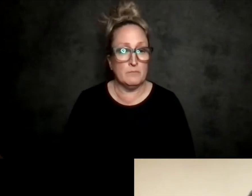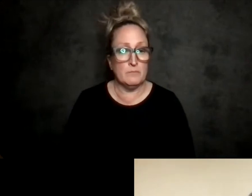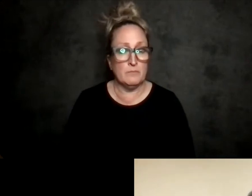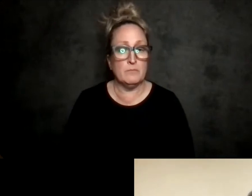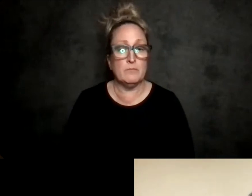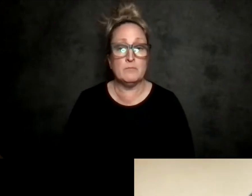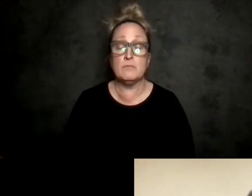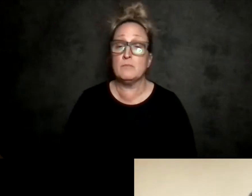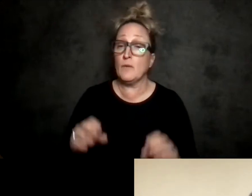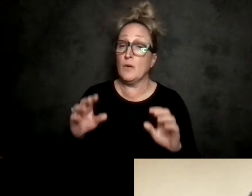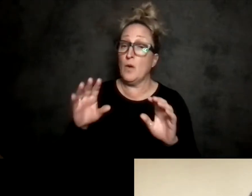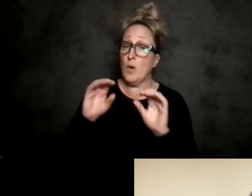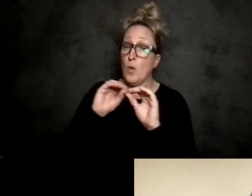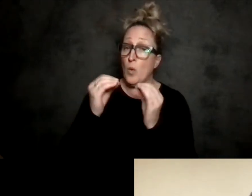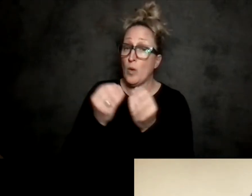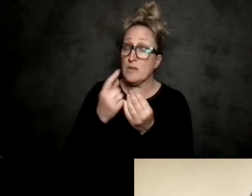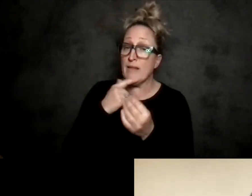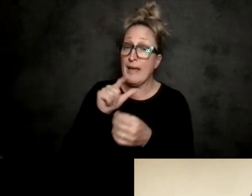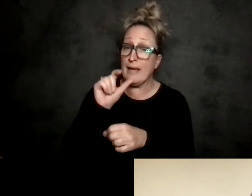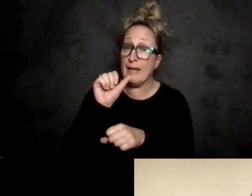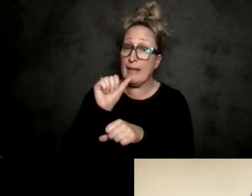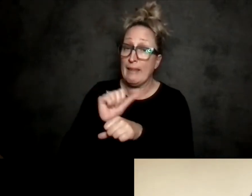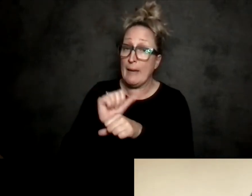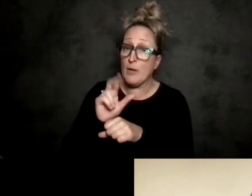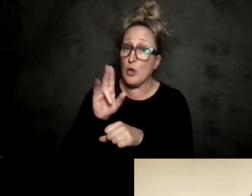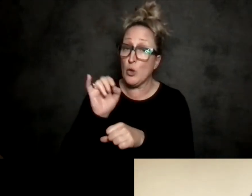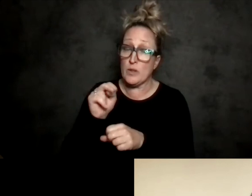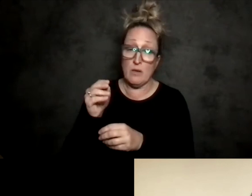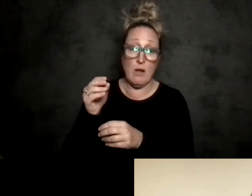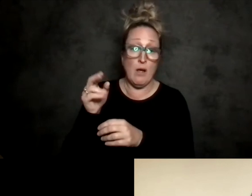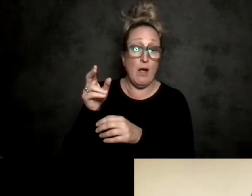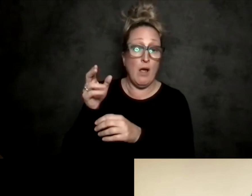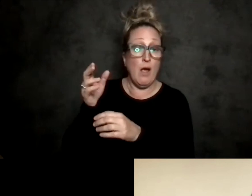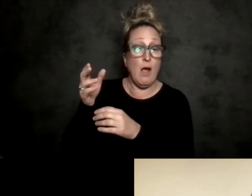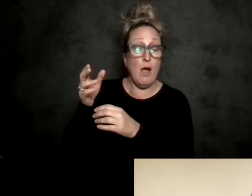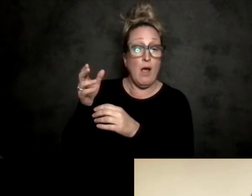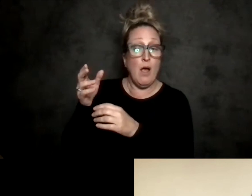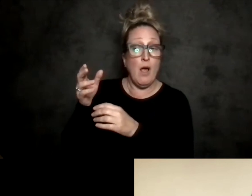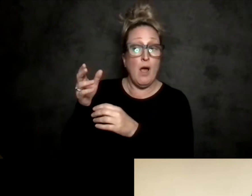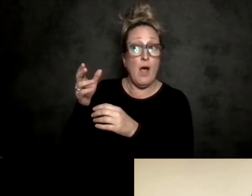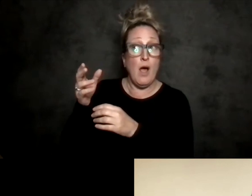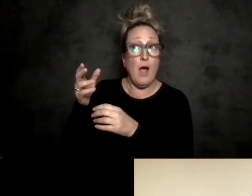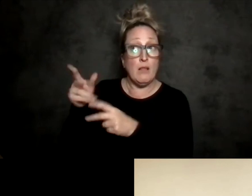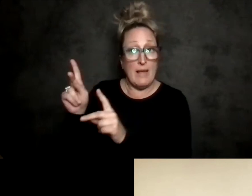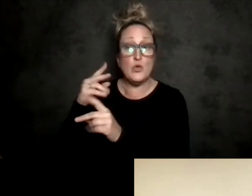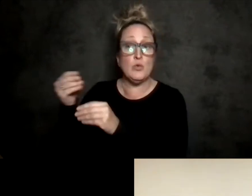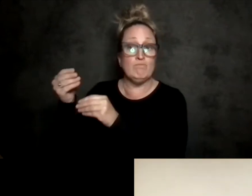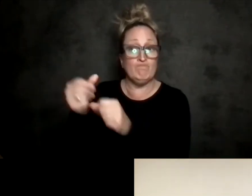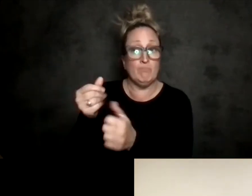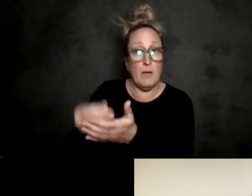Okay. Are organizations such as labor unions allowed to spend money on their own to help you with your elections?